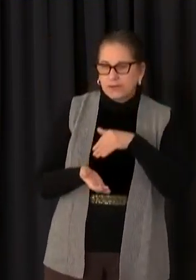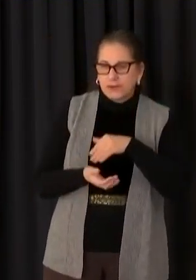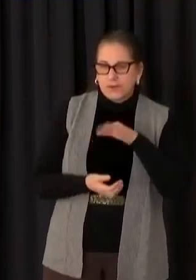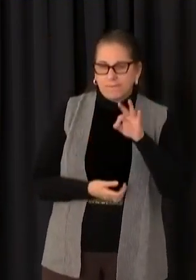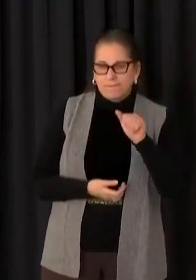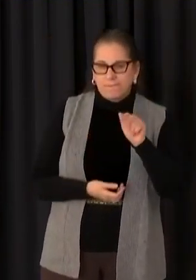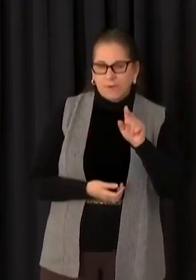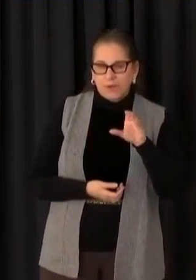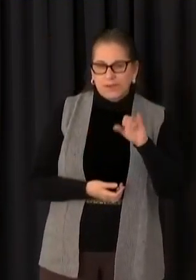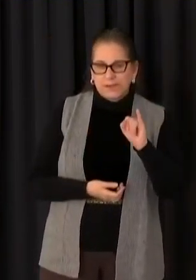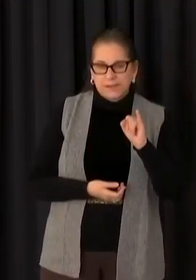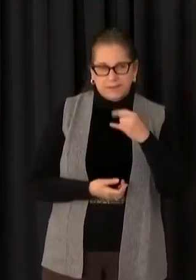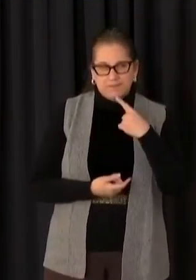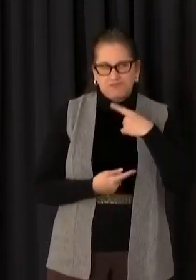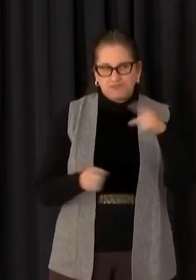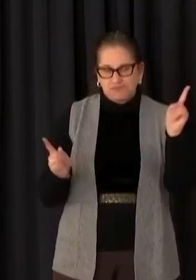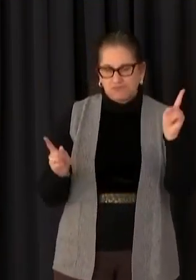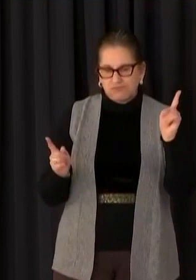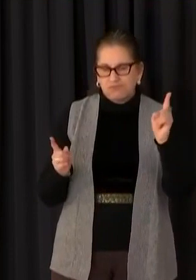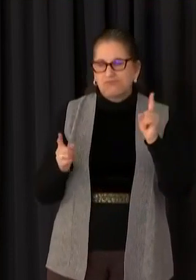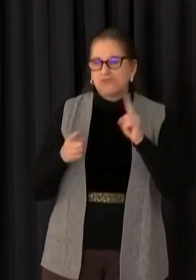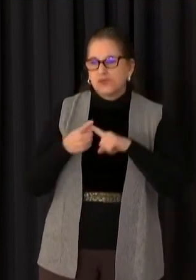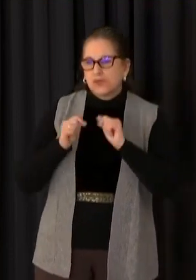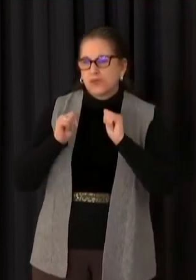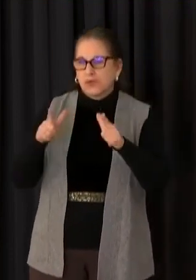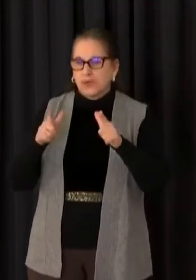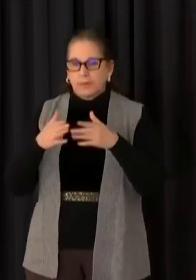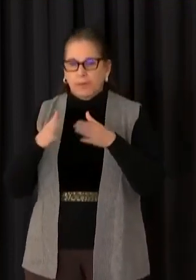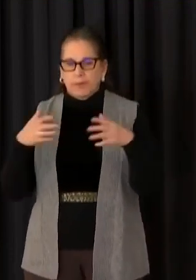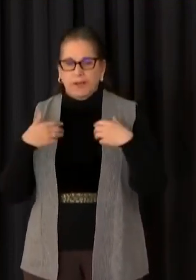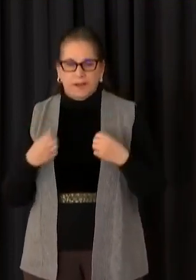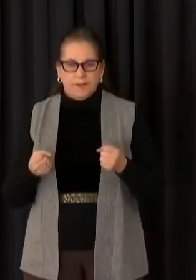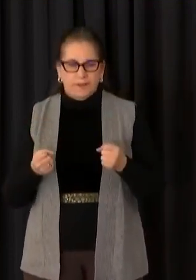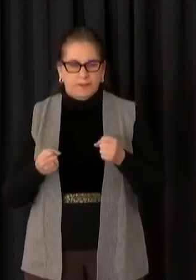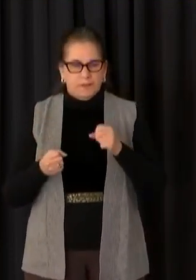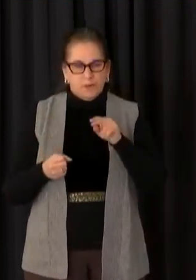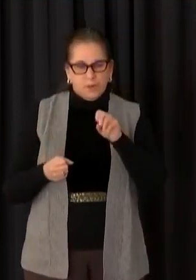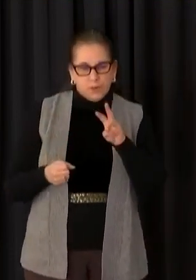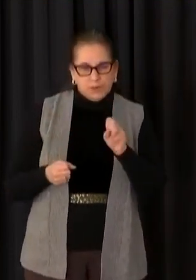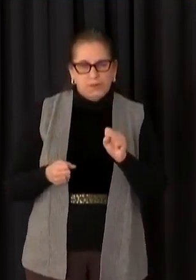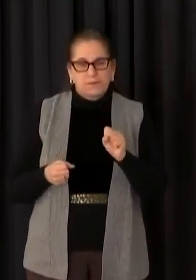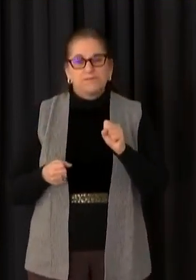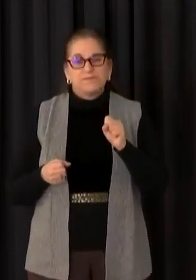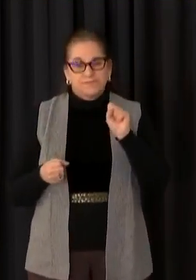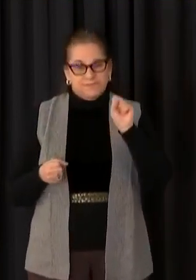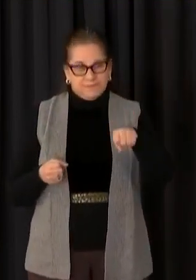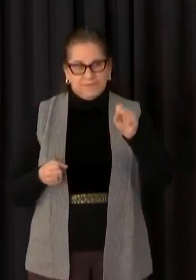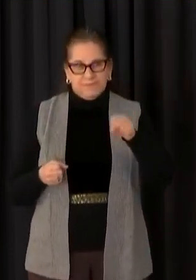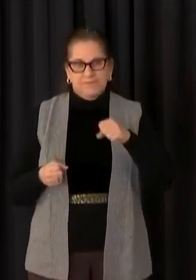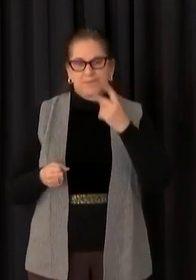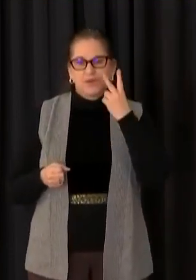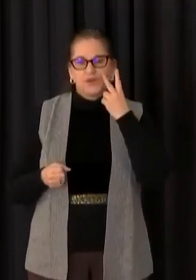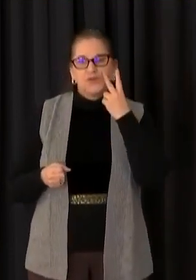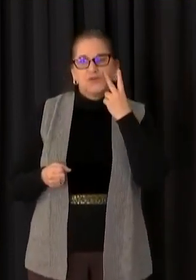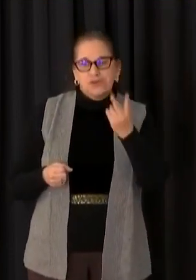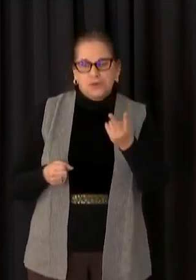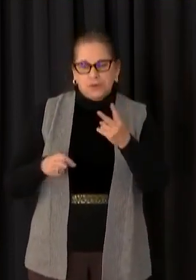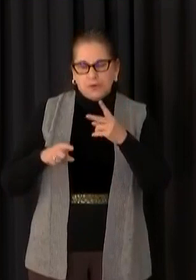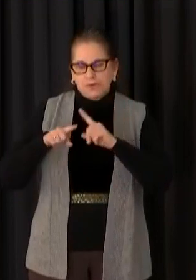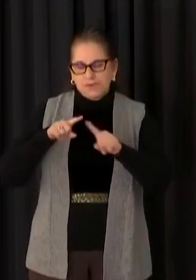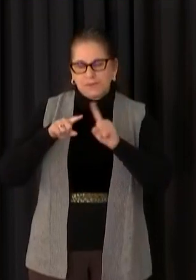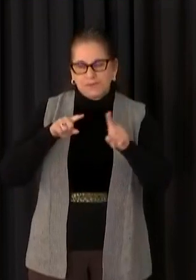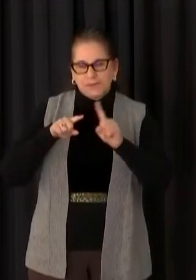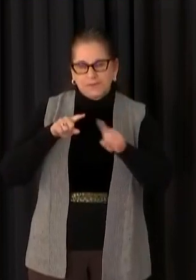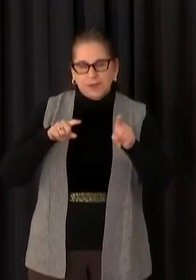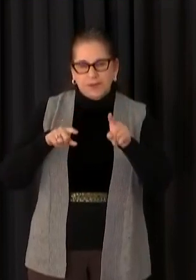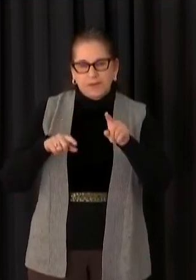experts state, and I completely agree with them, that we are going to see this variant in all